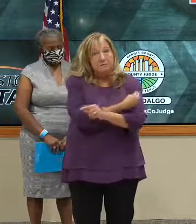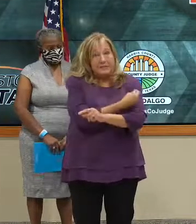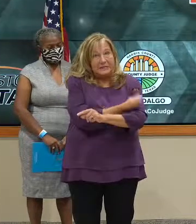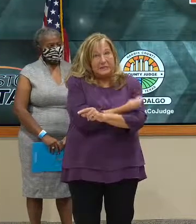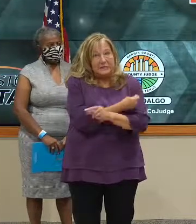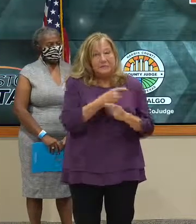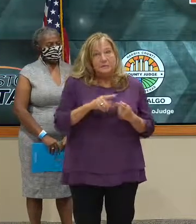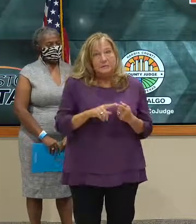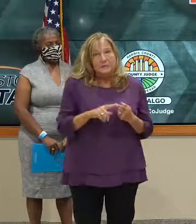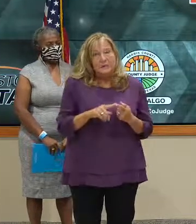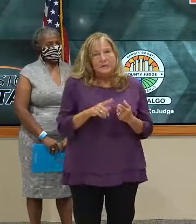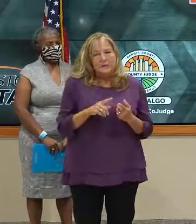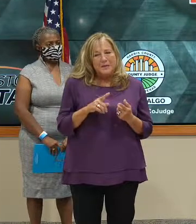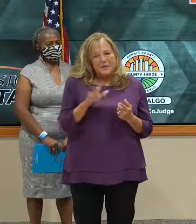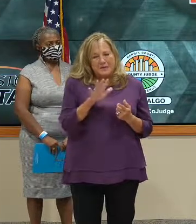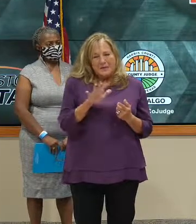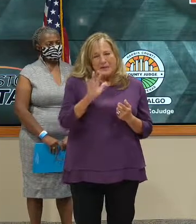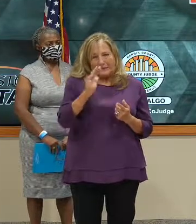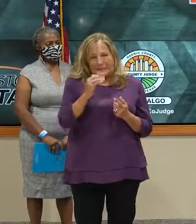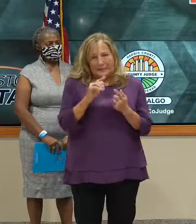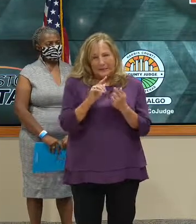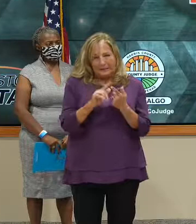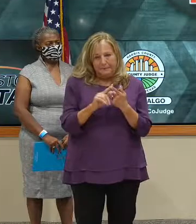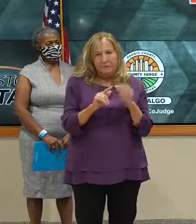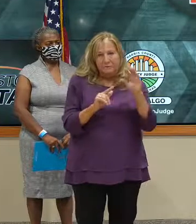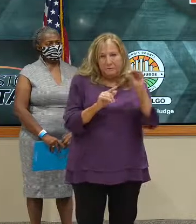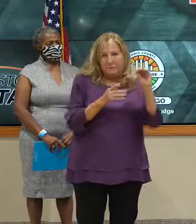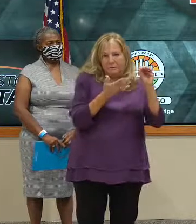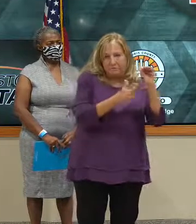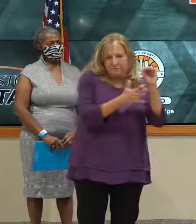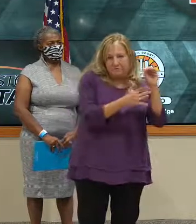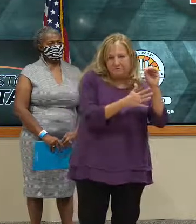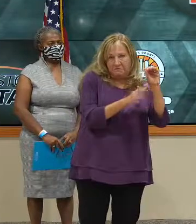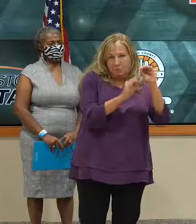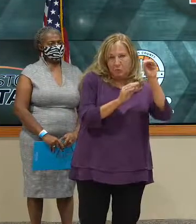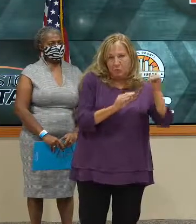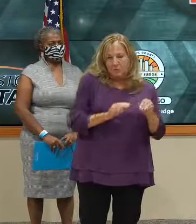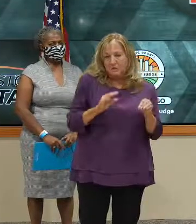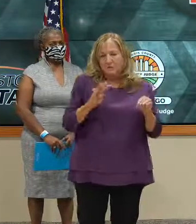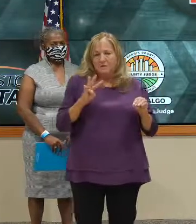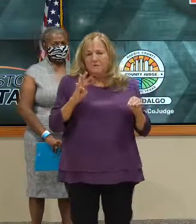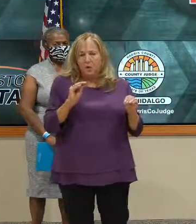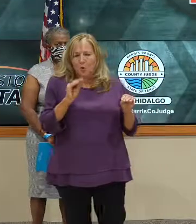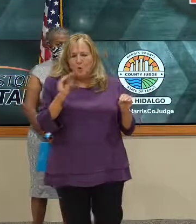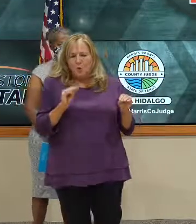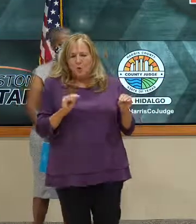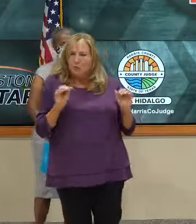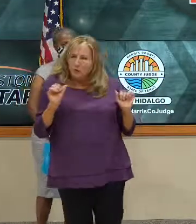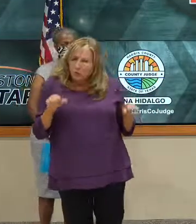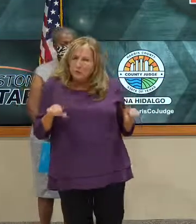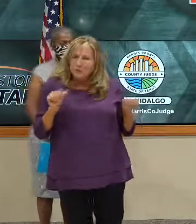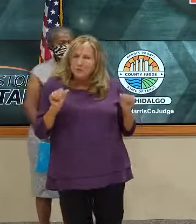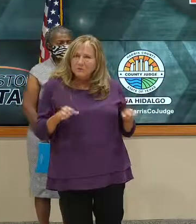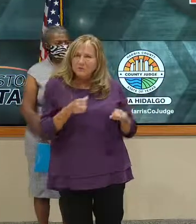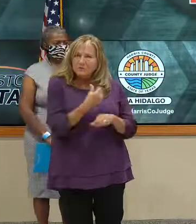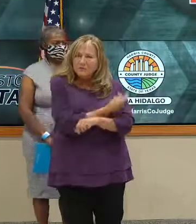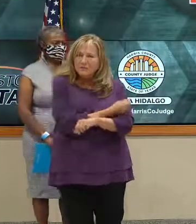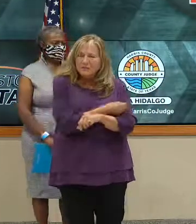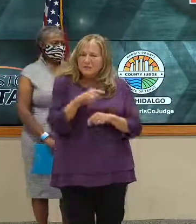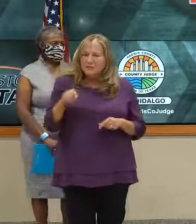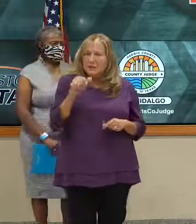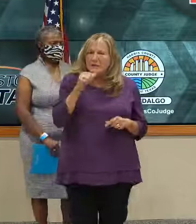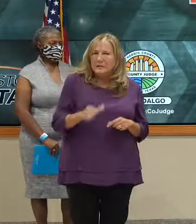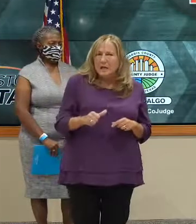there's around a 40% of the eligible population that's not getting vaccinated. And the largest part of that